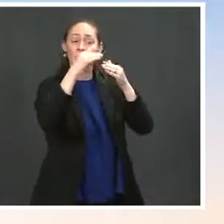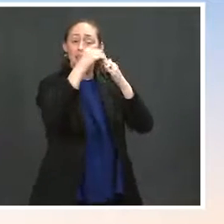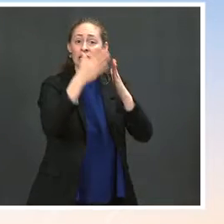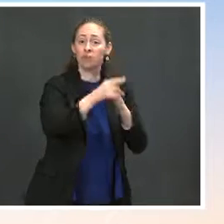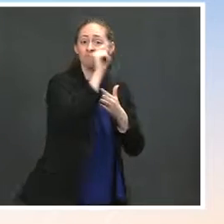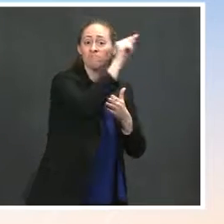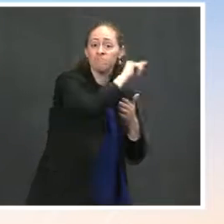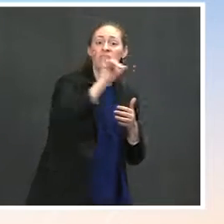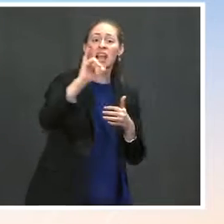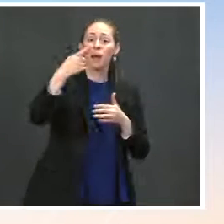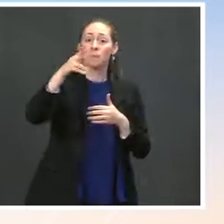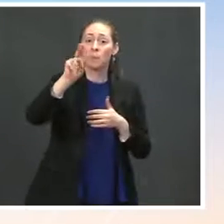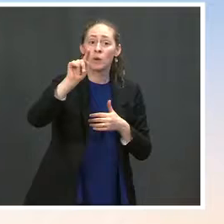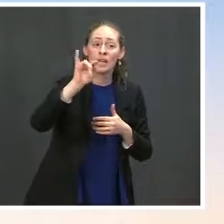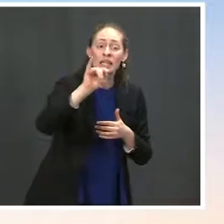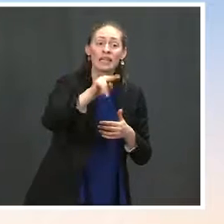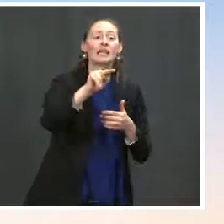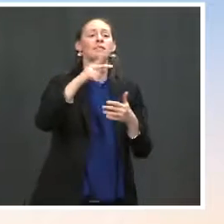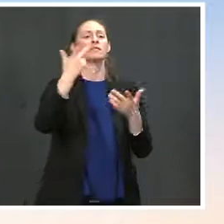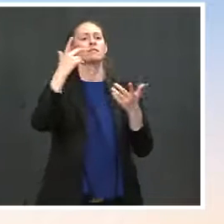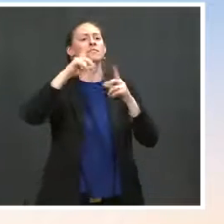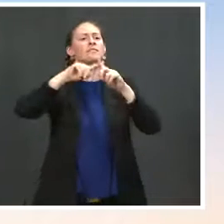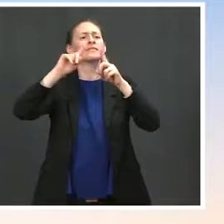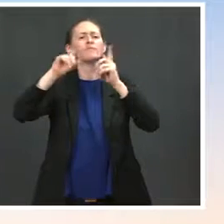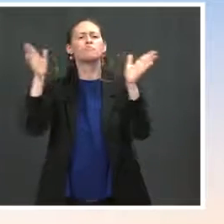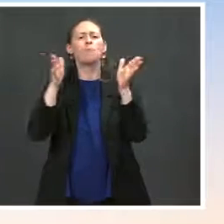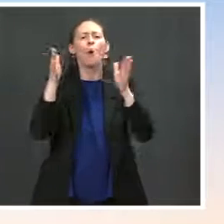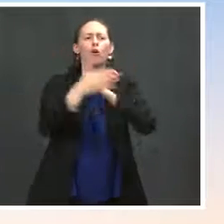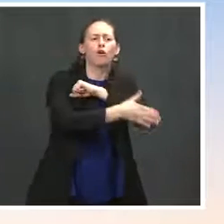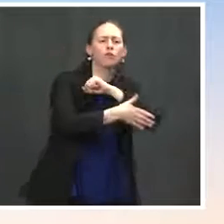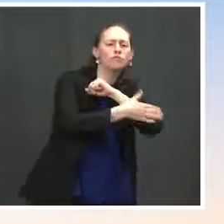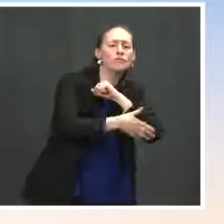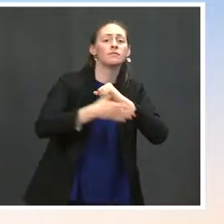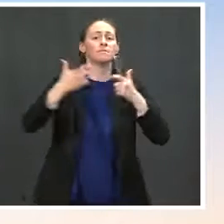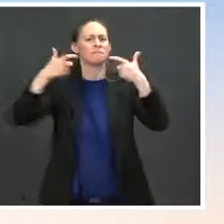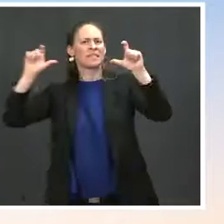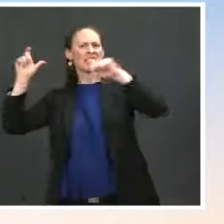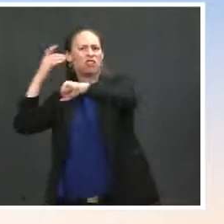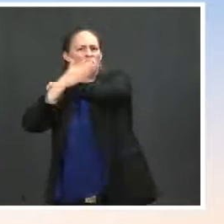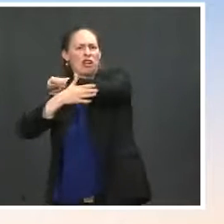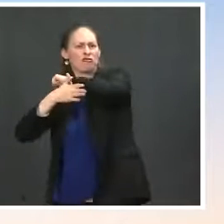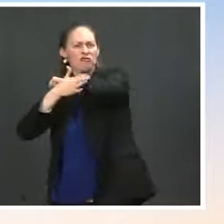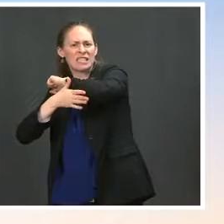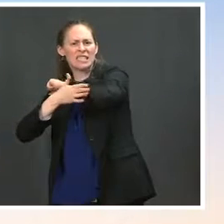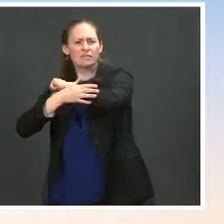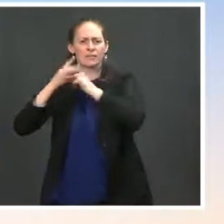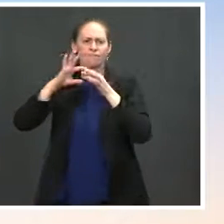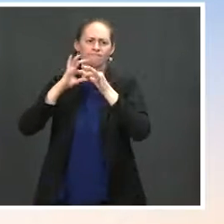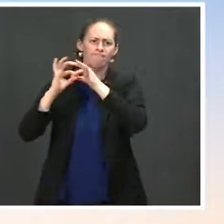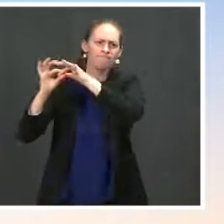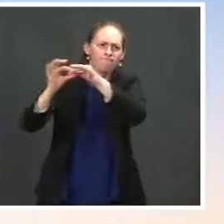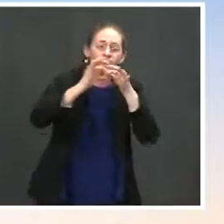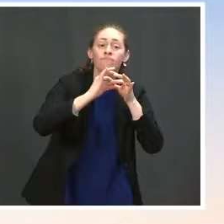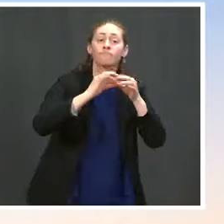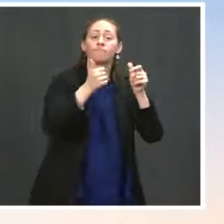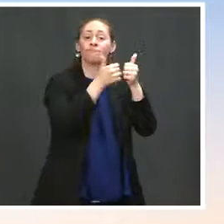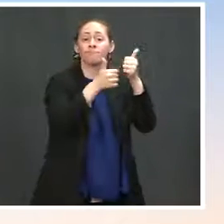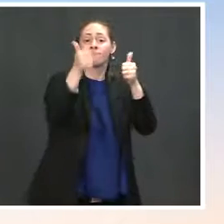presidents of small countries and big countries, President Macron, Chancellor of Germany, the EU